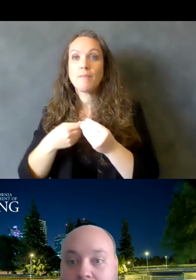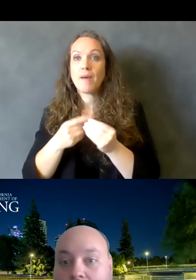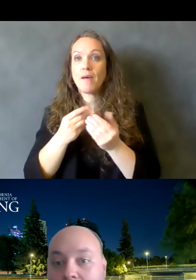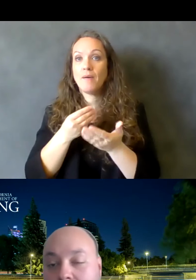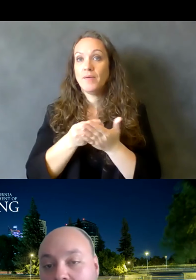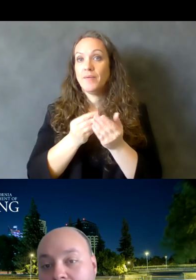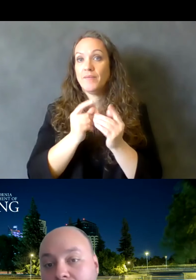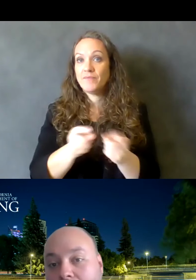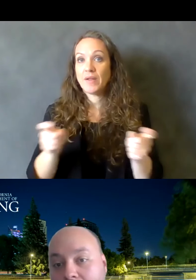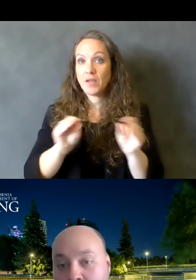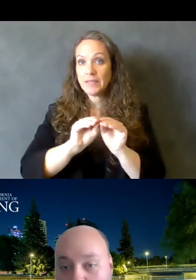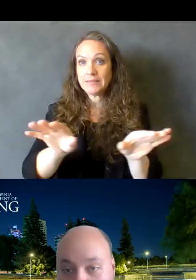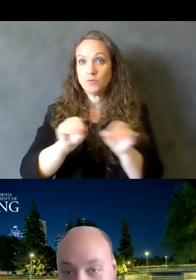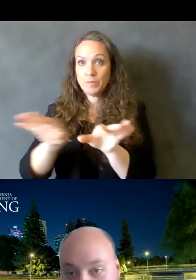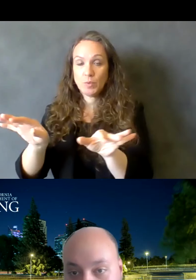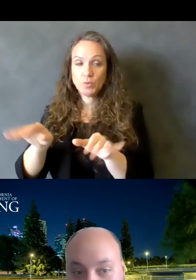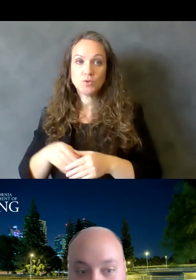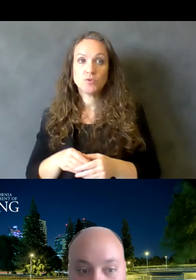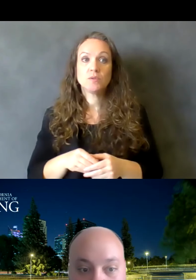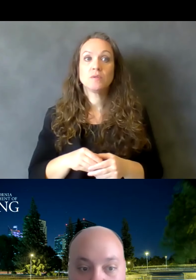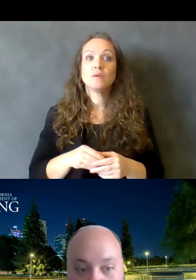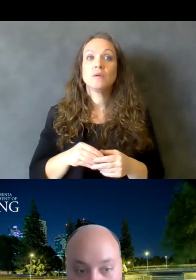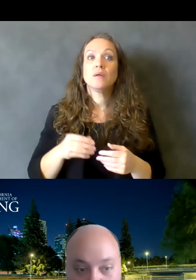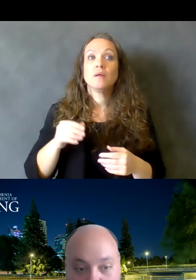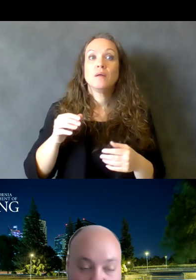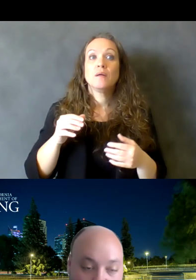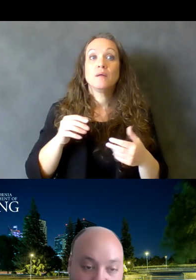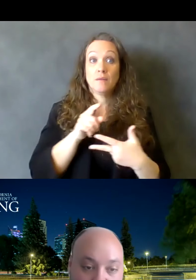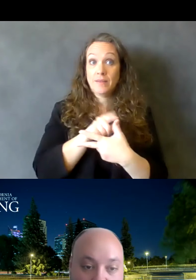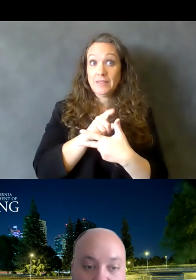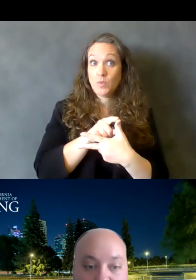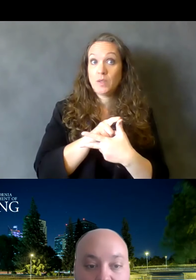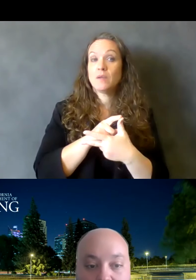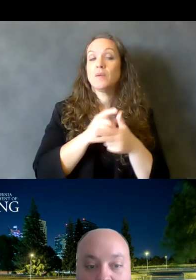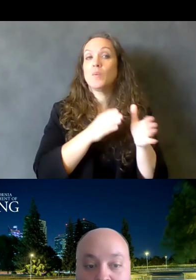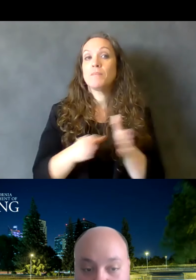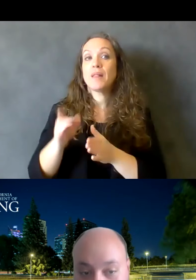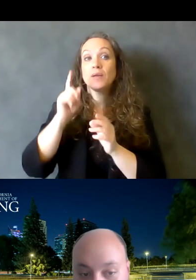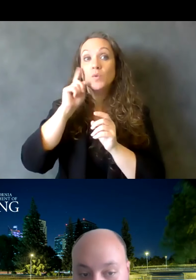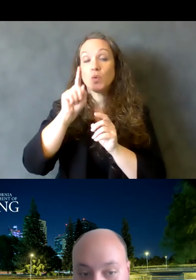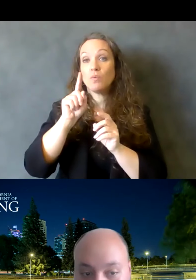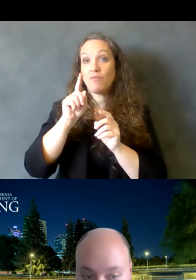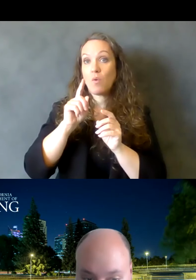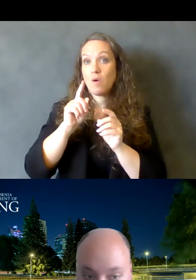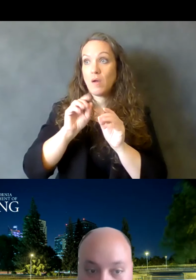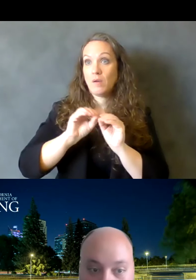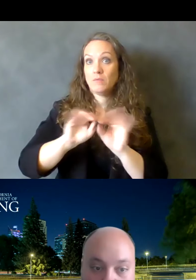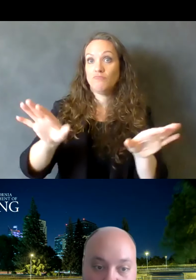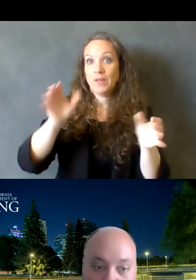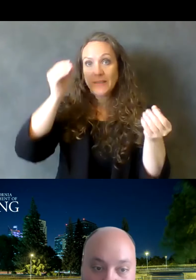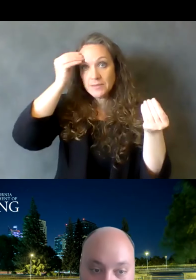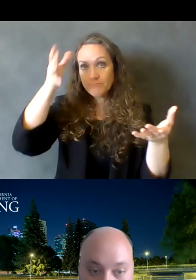The Consolidated Appropriations Act funding, we will plan to release guidance in June. And